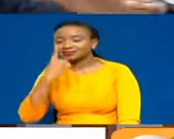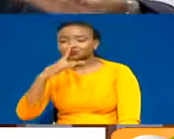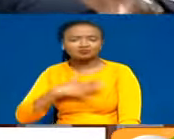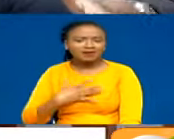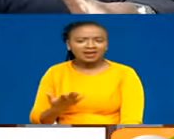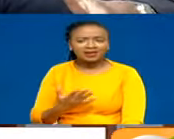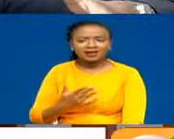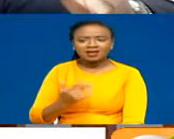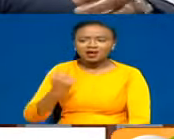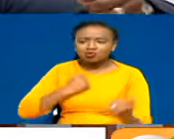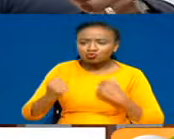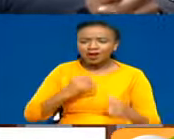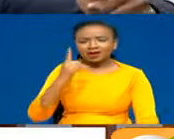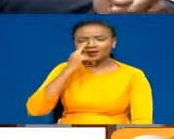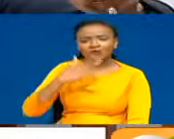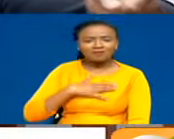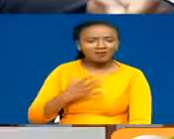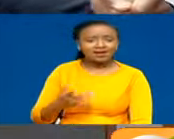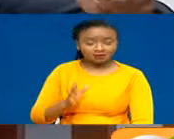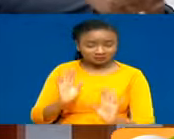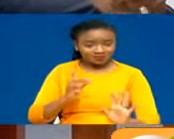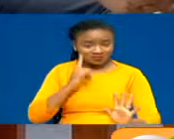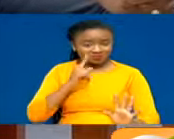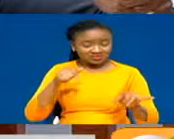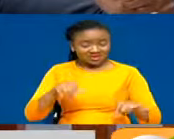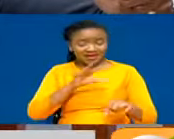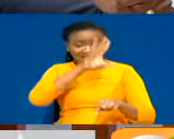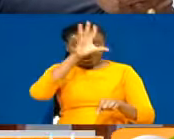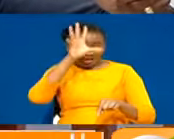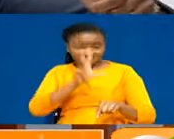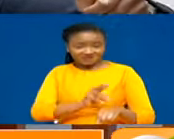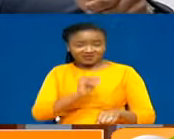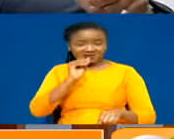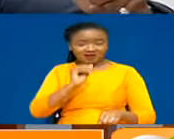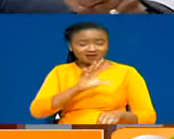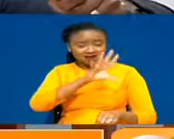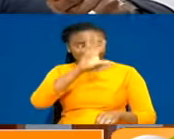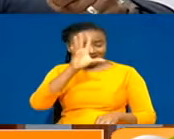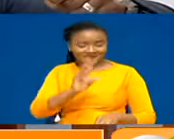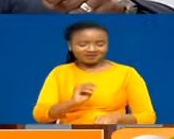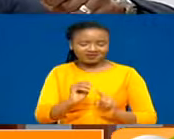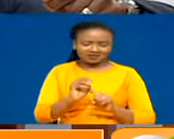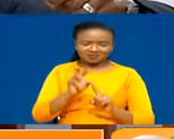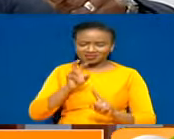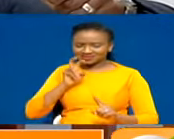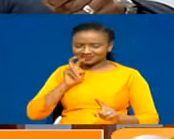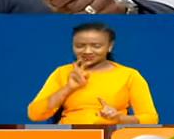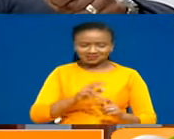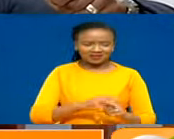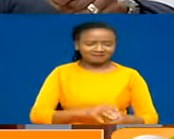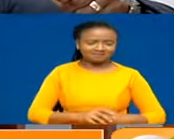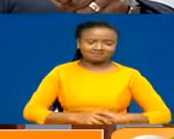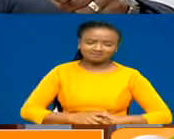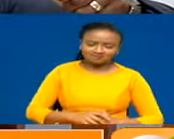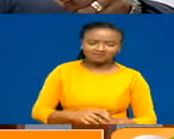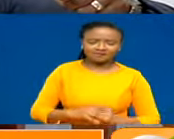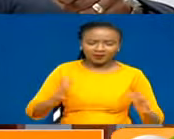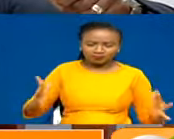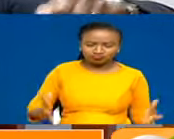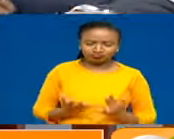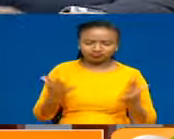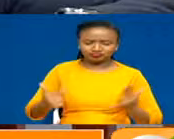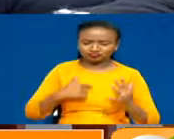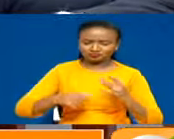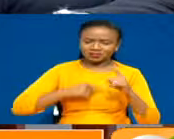Dakar. It's Africa. There's something about this continent, you know, like, that needs to keep moving. Yeah, that needs to